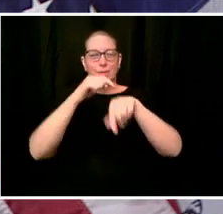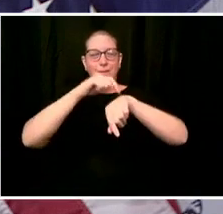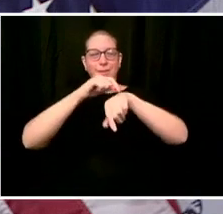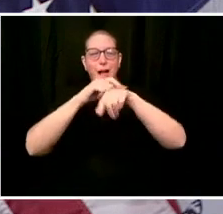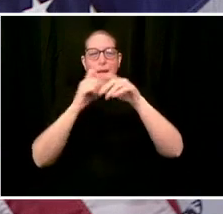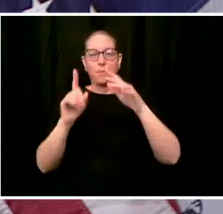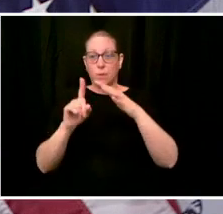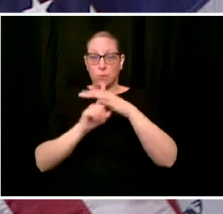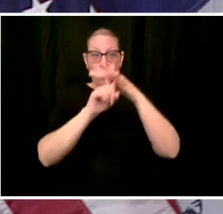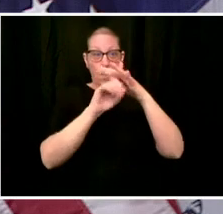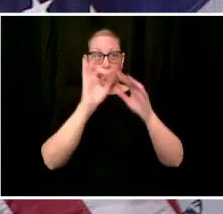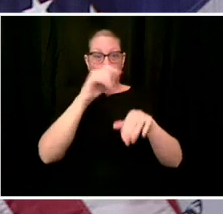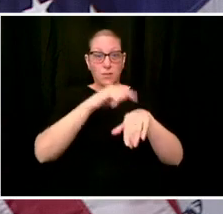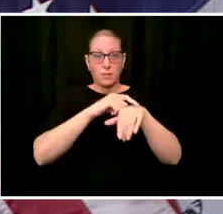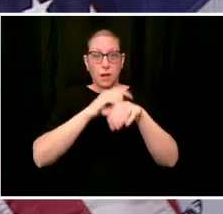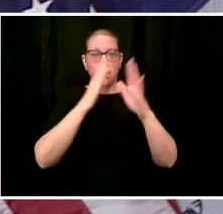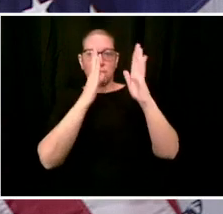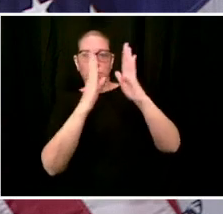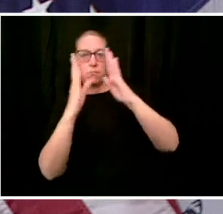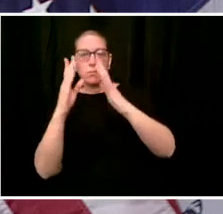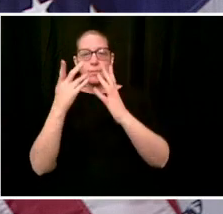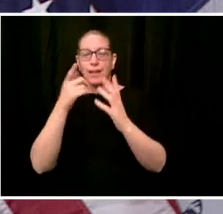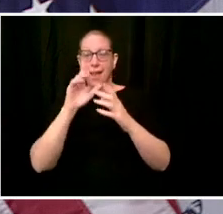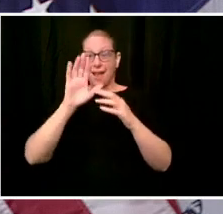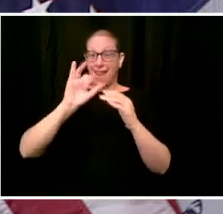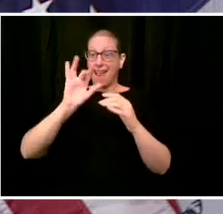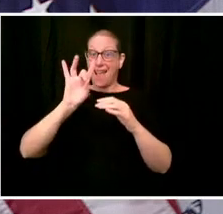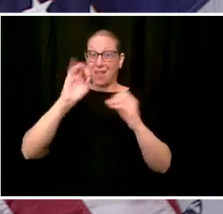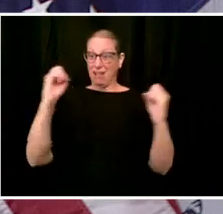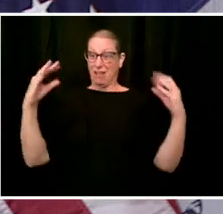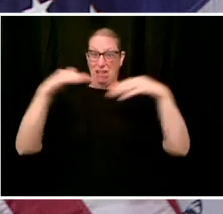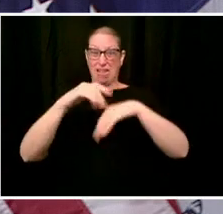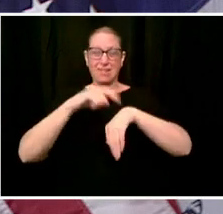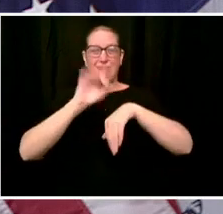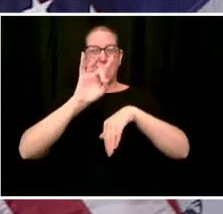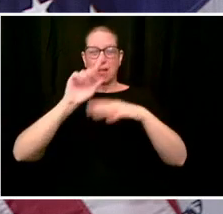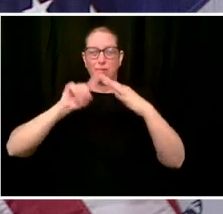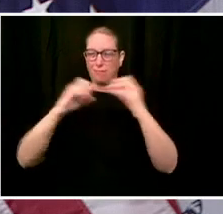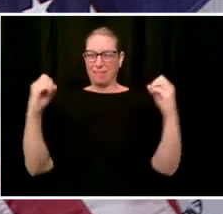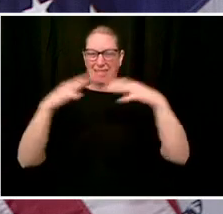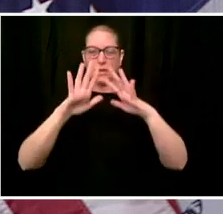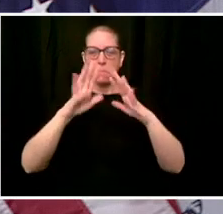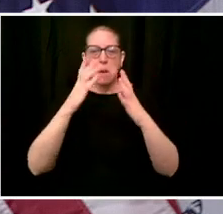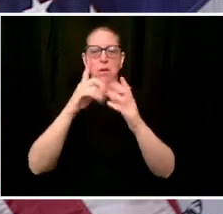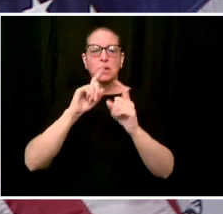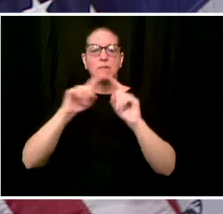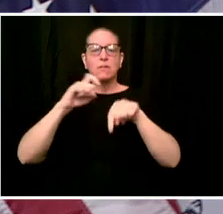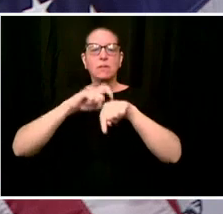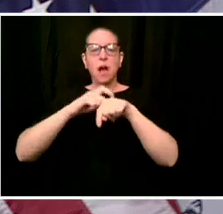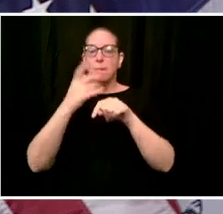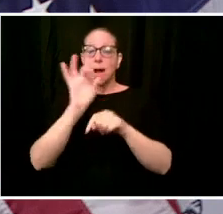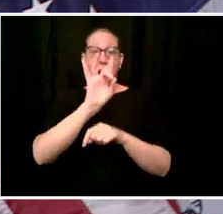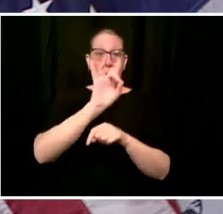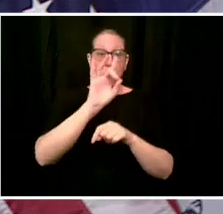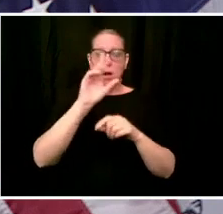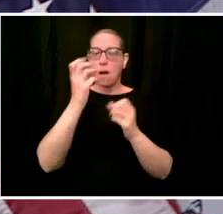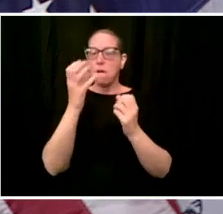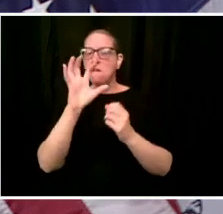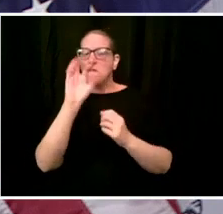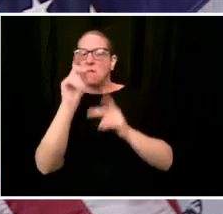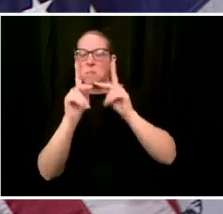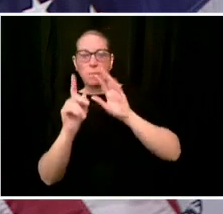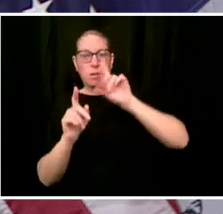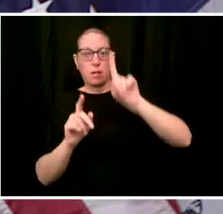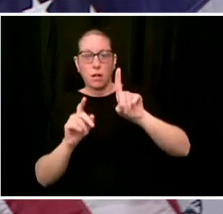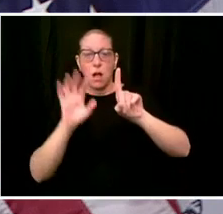school day with the full functioning of schools as quickly as possible. So what I've said to the chancellor and his